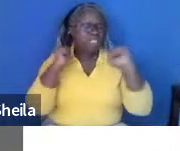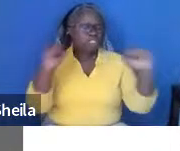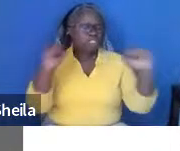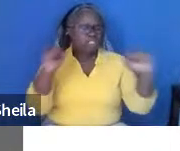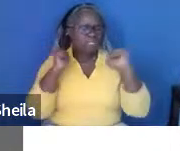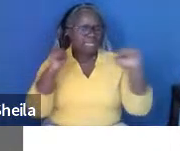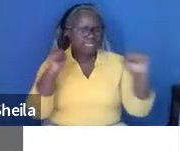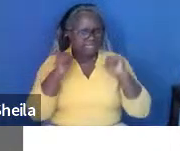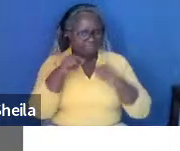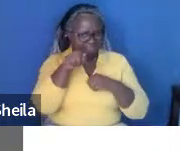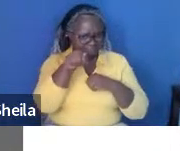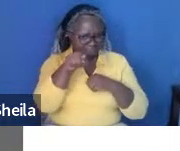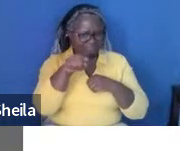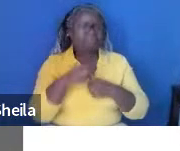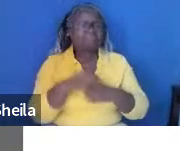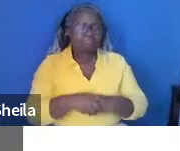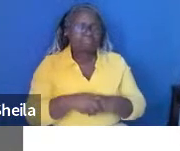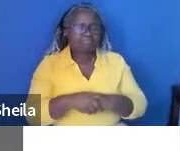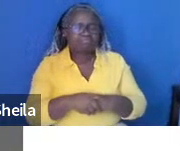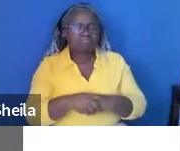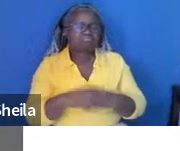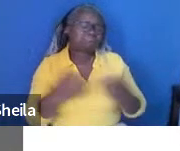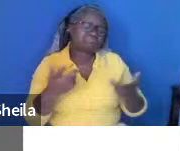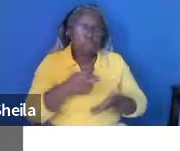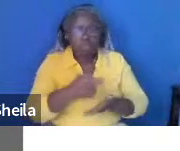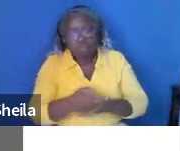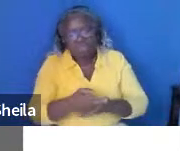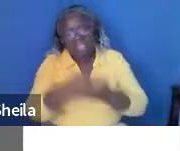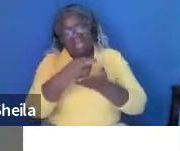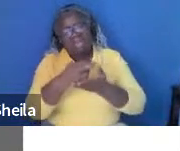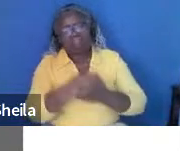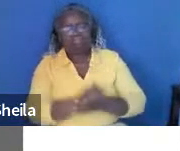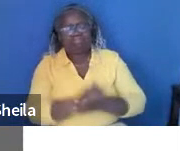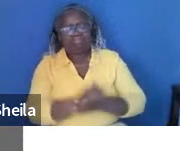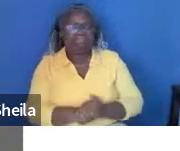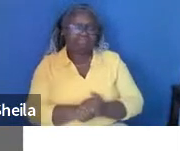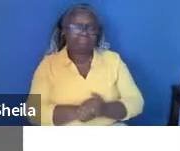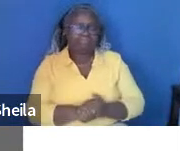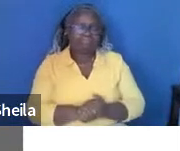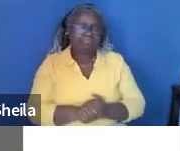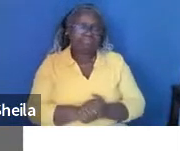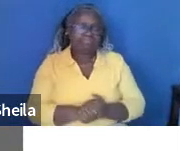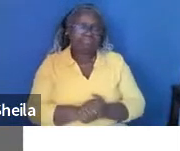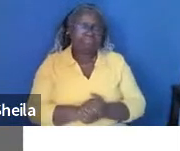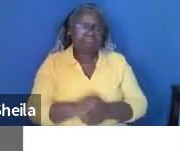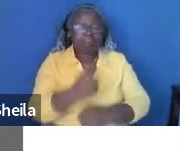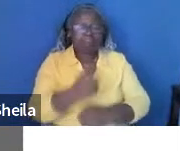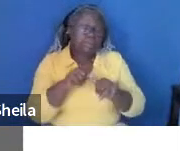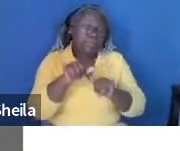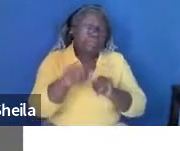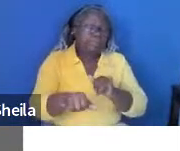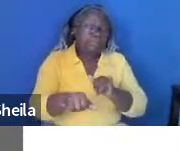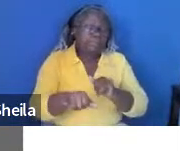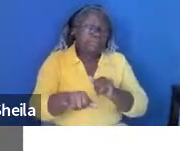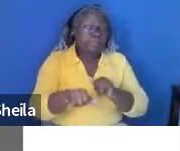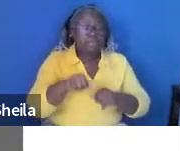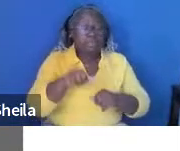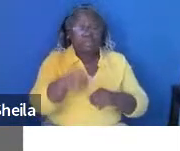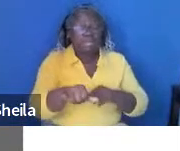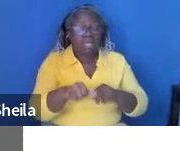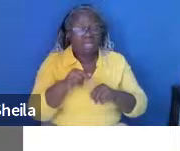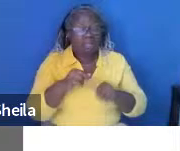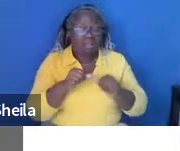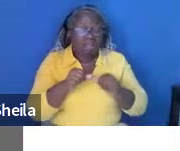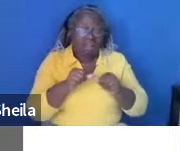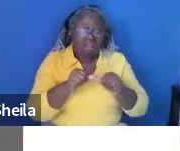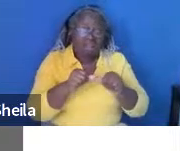for maybe a couple of weeks at a time, or maybe a couple of months at a time. And they're going through various